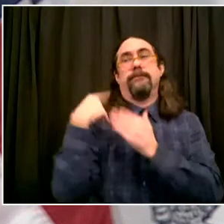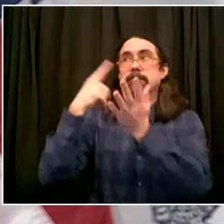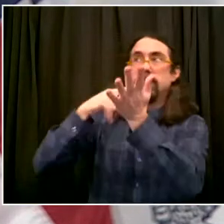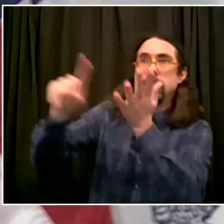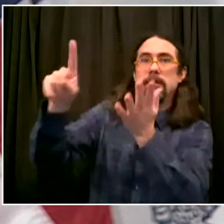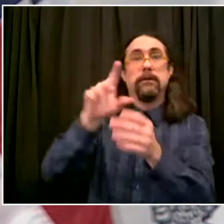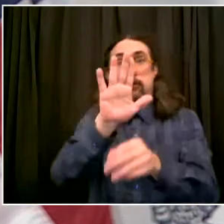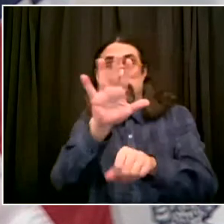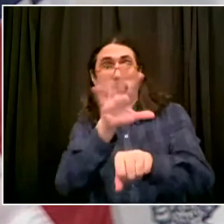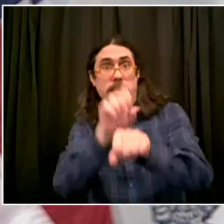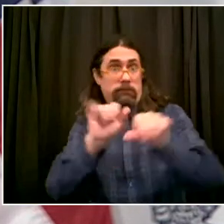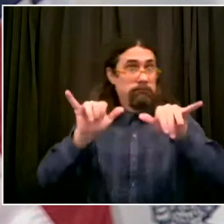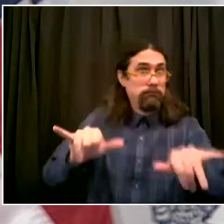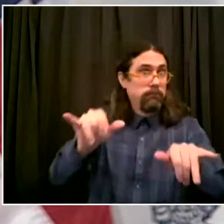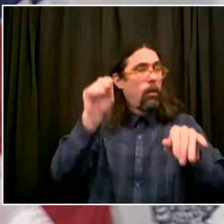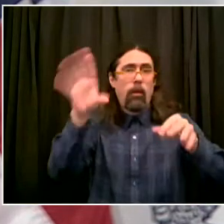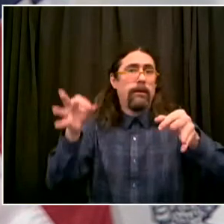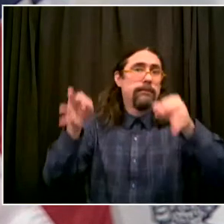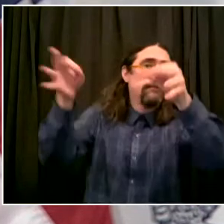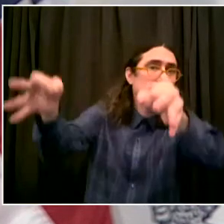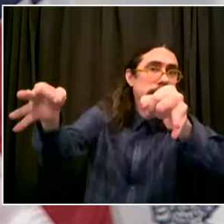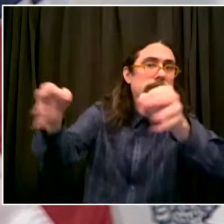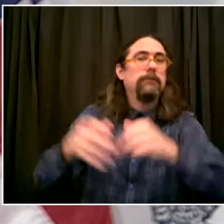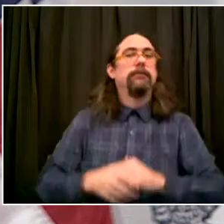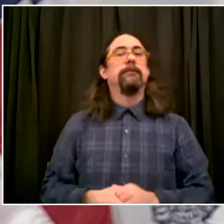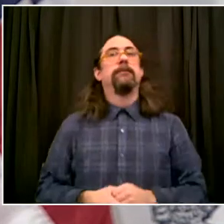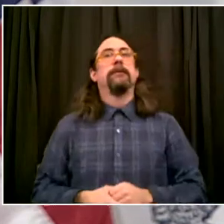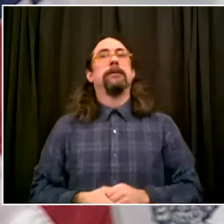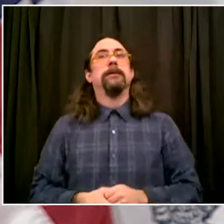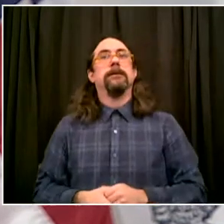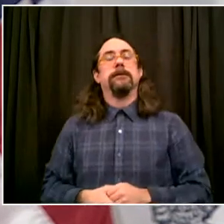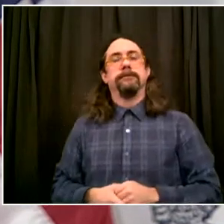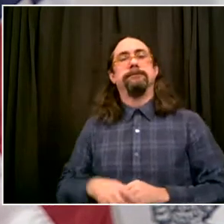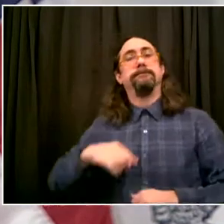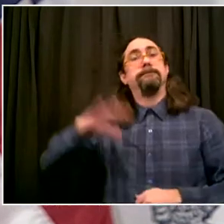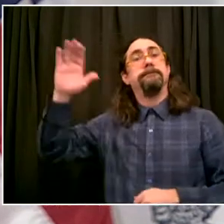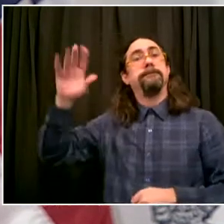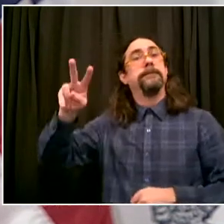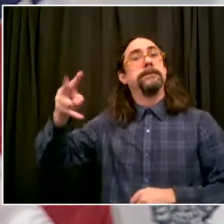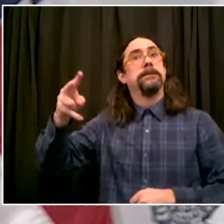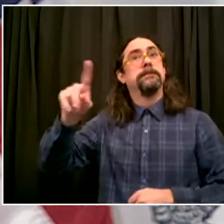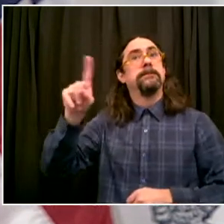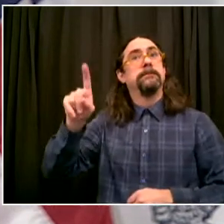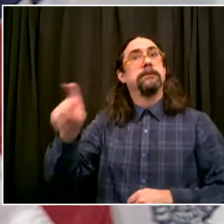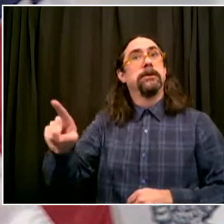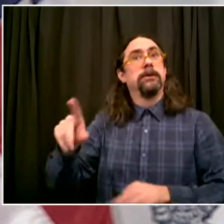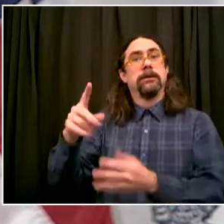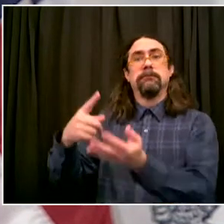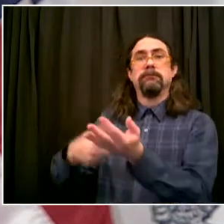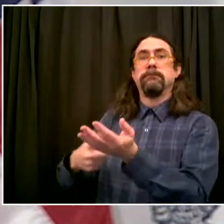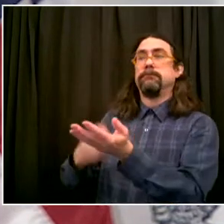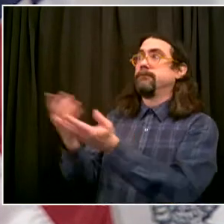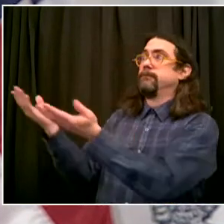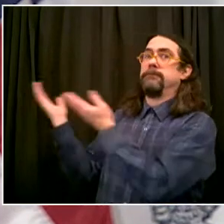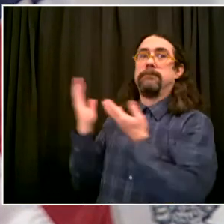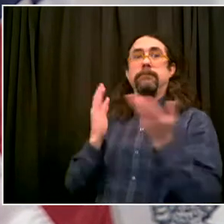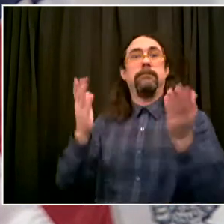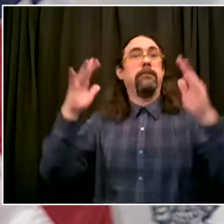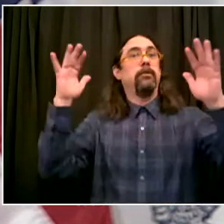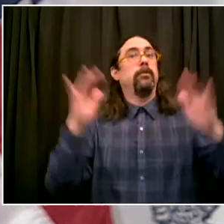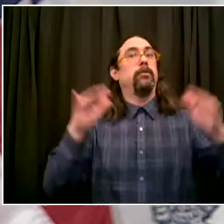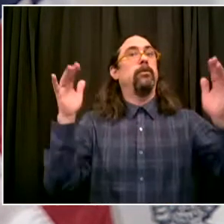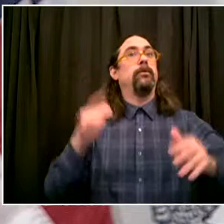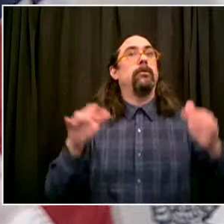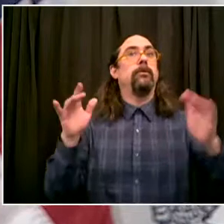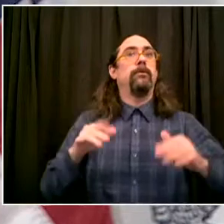hours, maybe 12 hours more, maybe even more than that of snow. So in a borough like Queens, with a lot of windy little streets